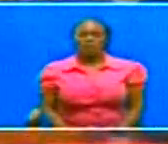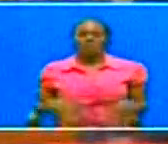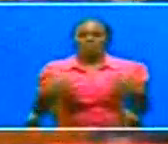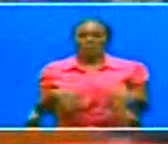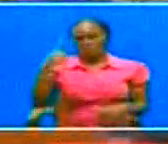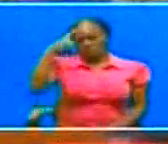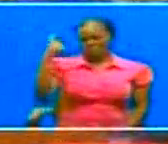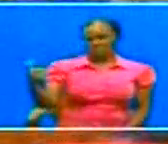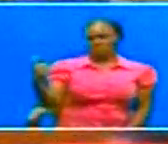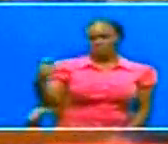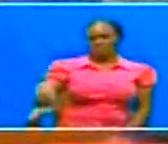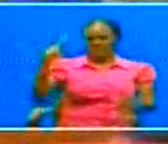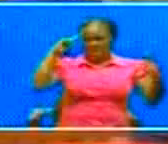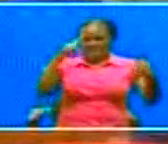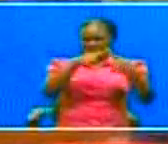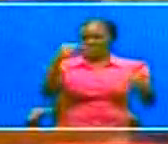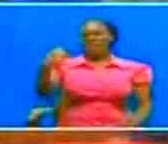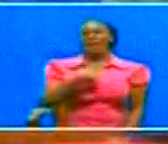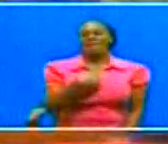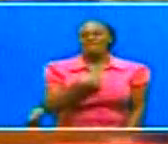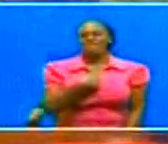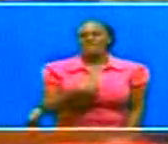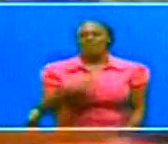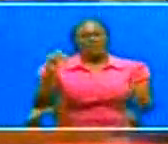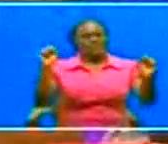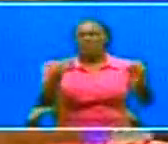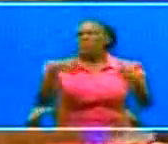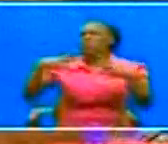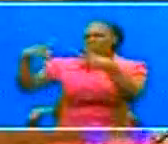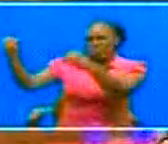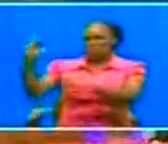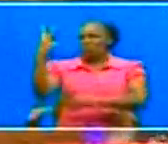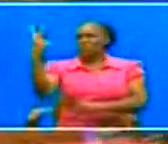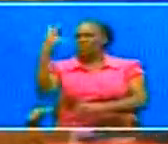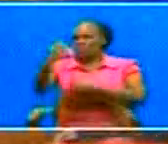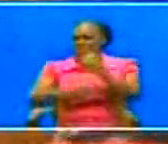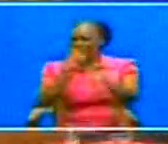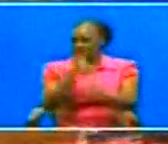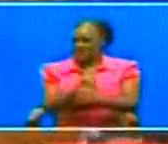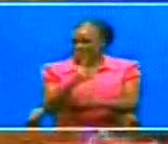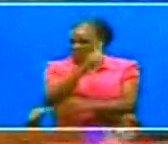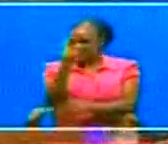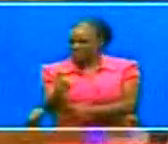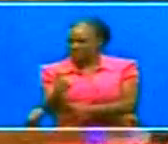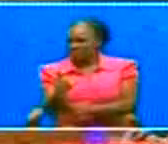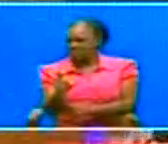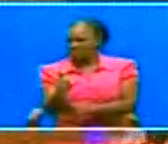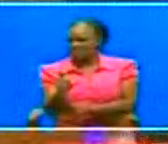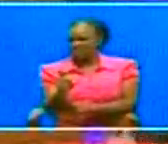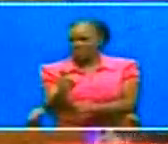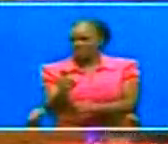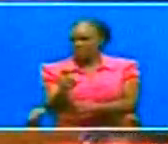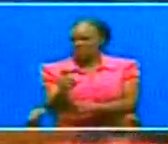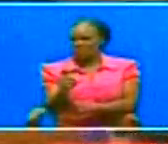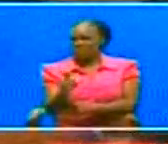Rebel with a cause. Can't believe you ran away for 2 years? No, I ran away for like, I don't know, 15 years. I don't